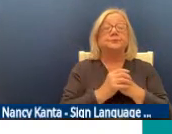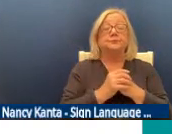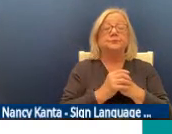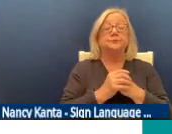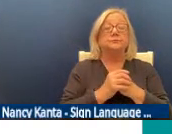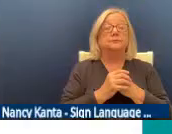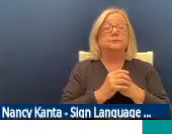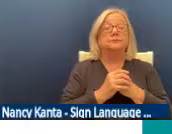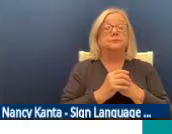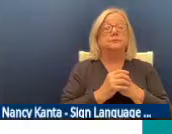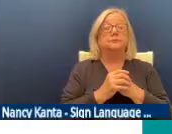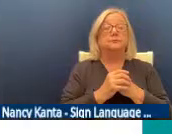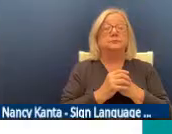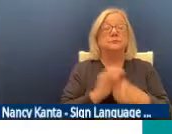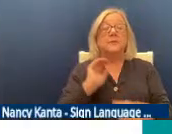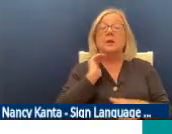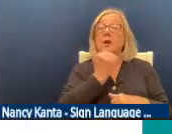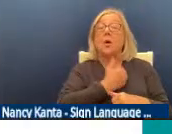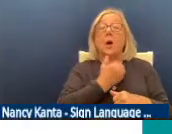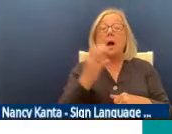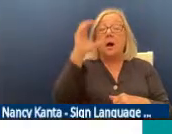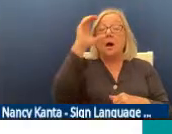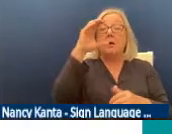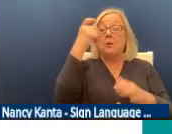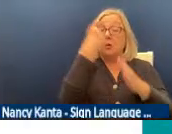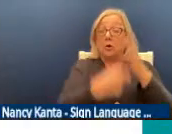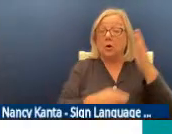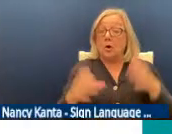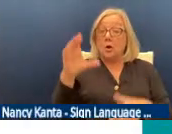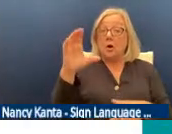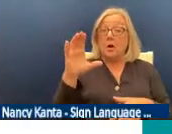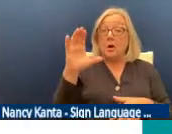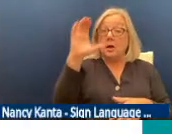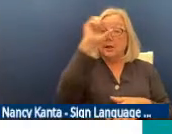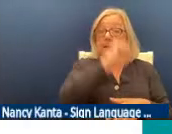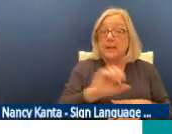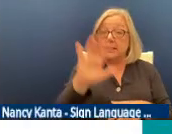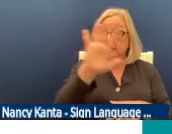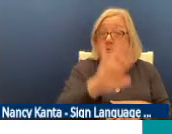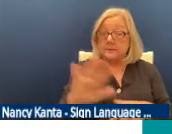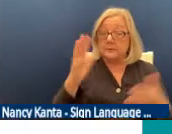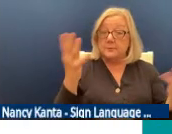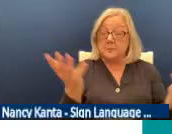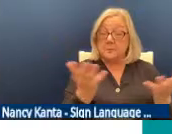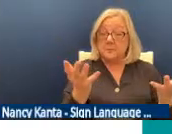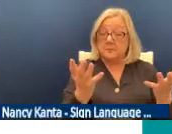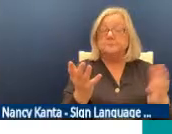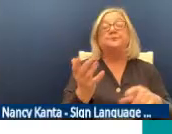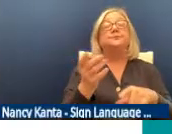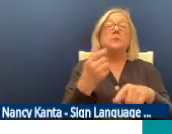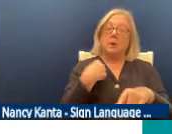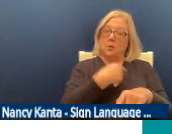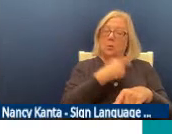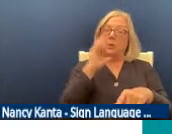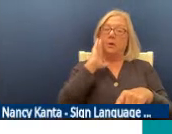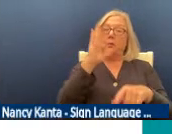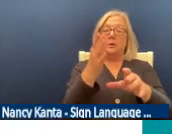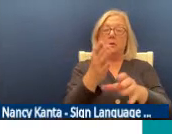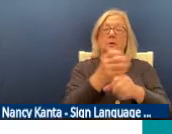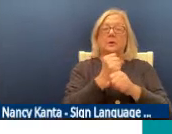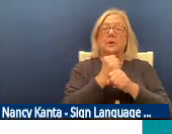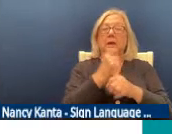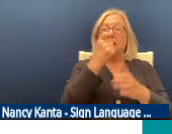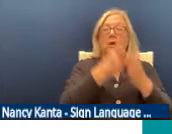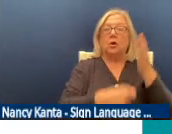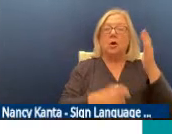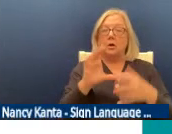we estimating? I think Greg had kind of mentioned this and alluded to this a little bit before. But we will be getting these cost